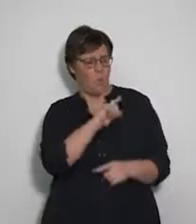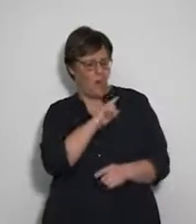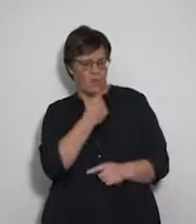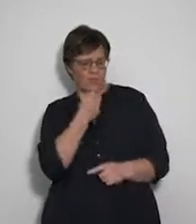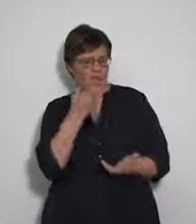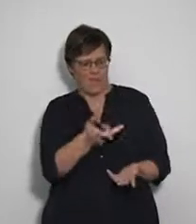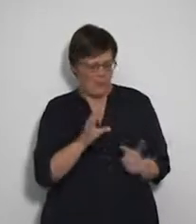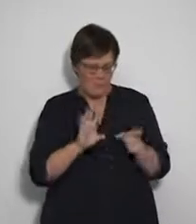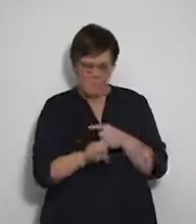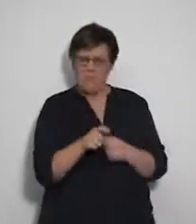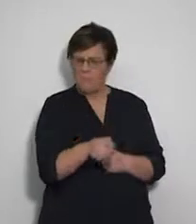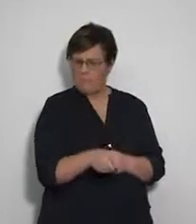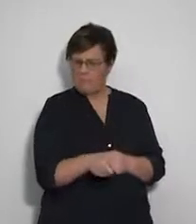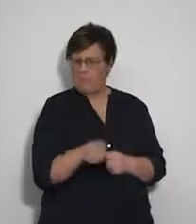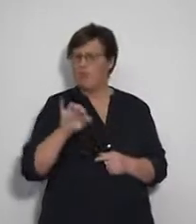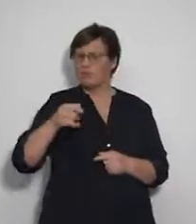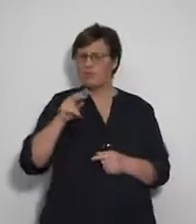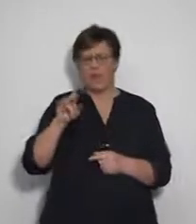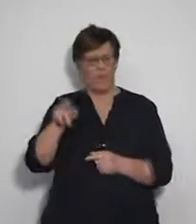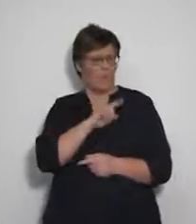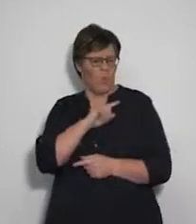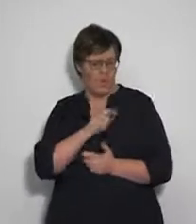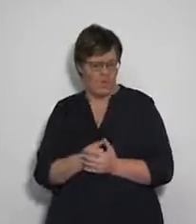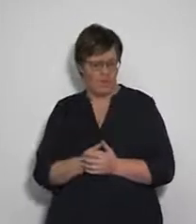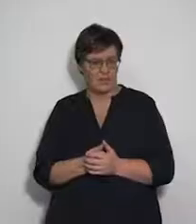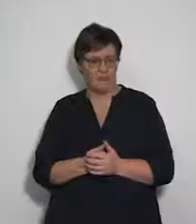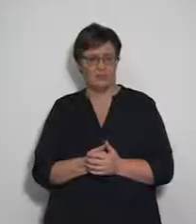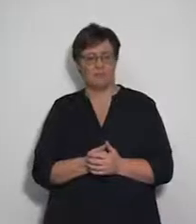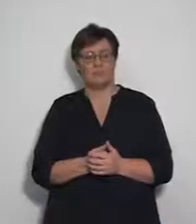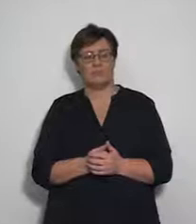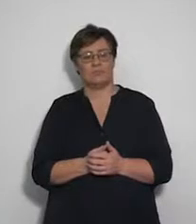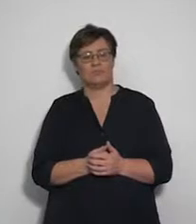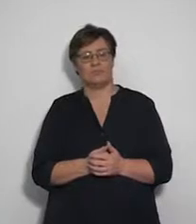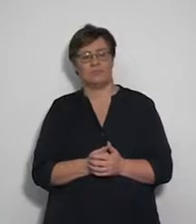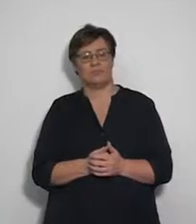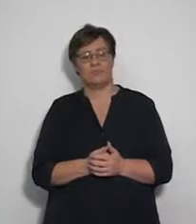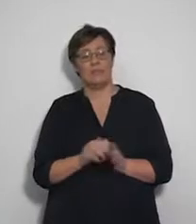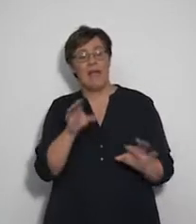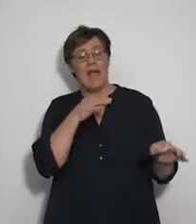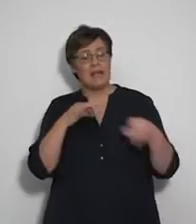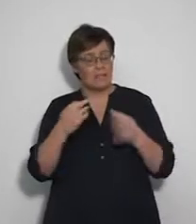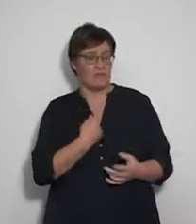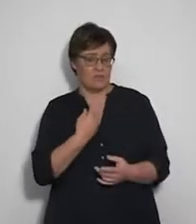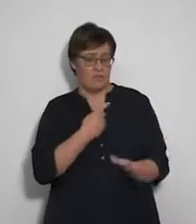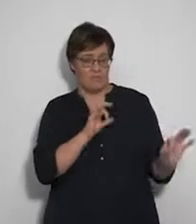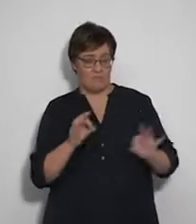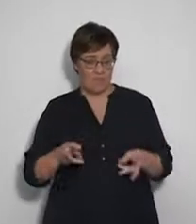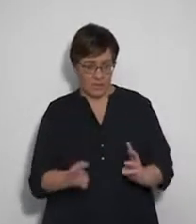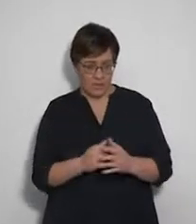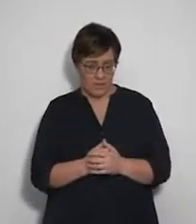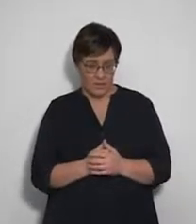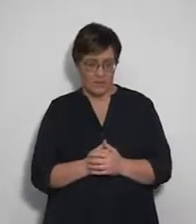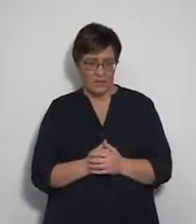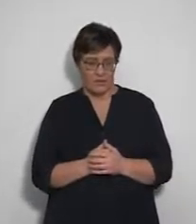for why you came to the conclusion that it was that specific individual. So you've got to explain yourself correctly